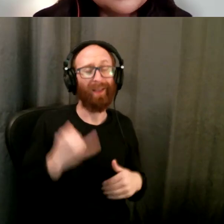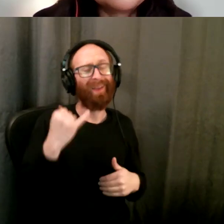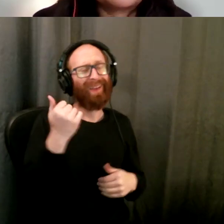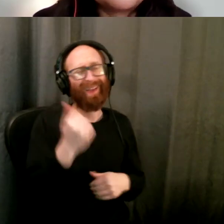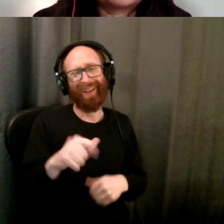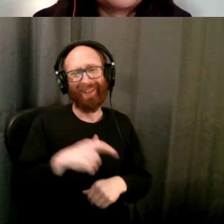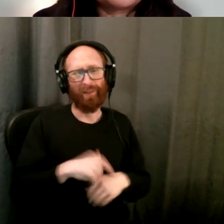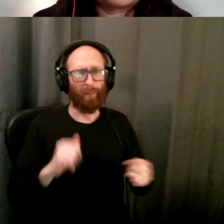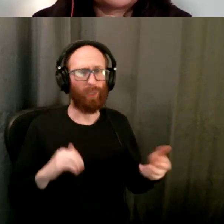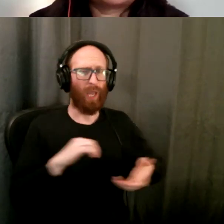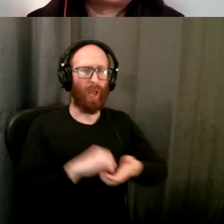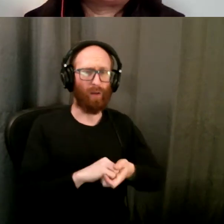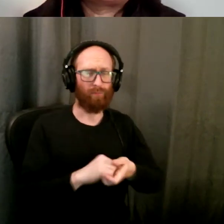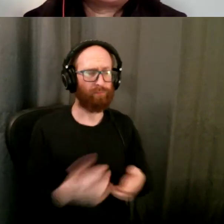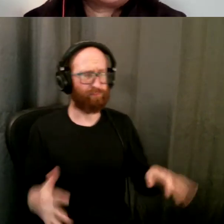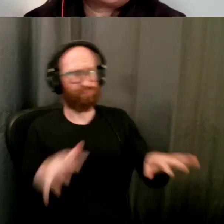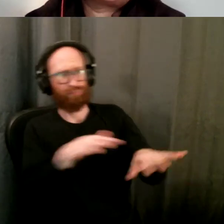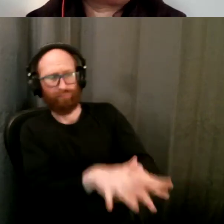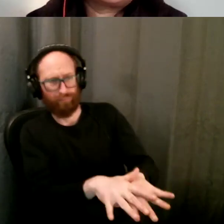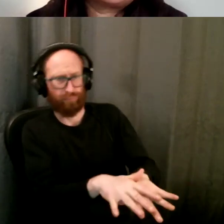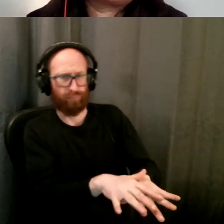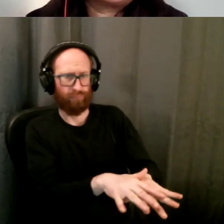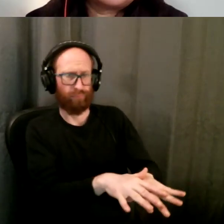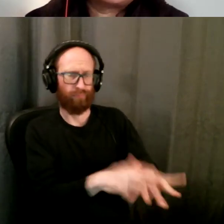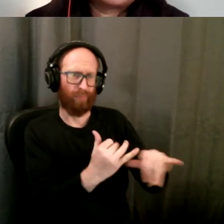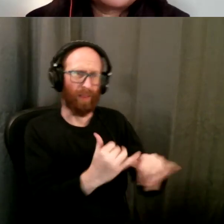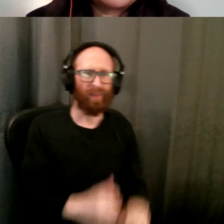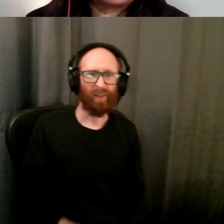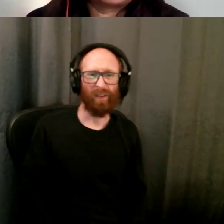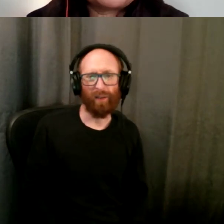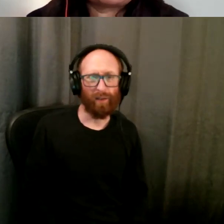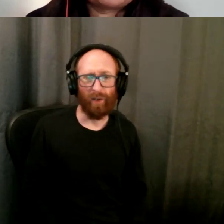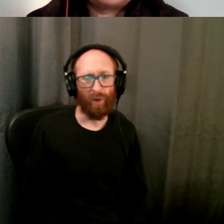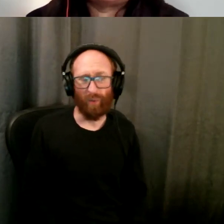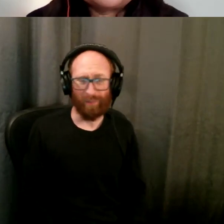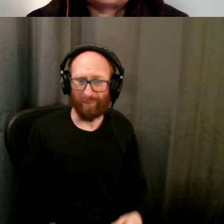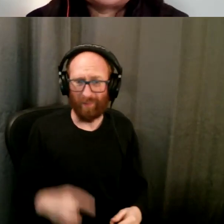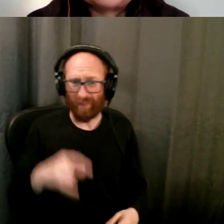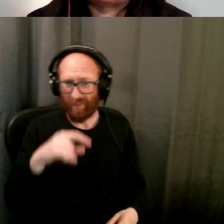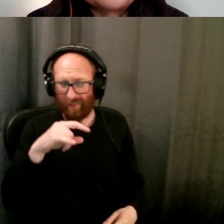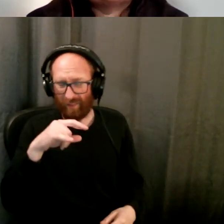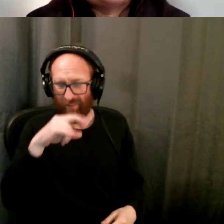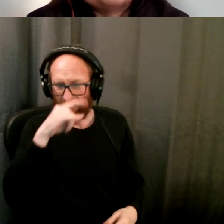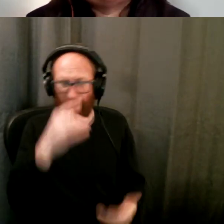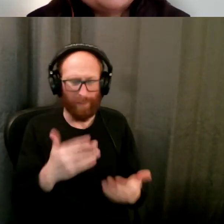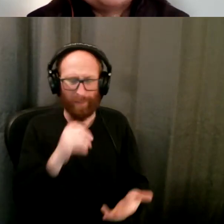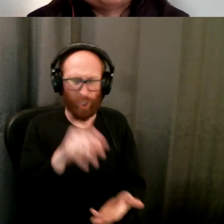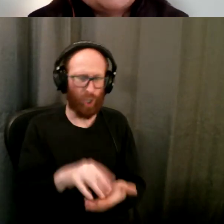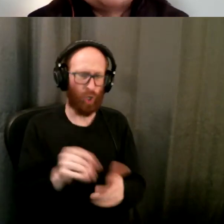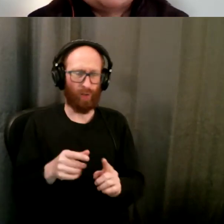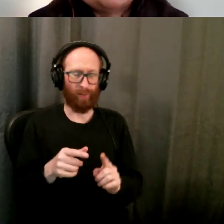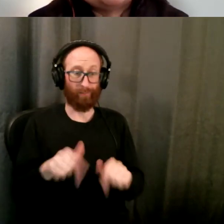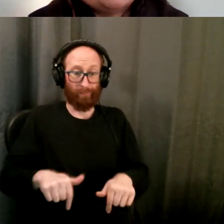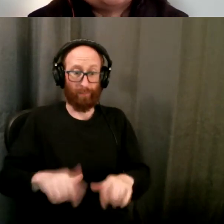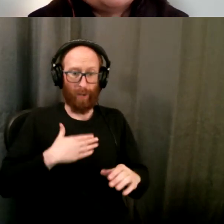and layer those things in, a kid might not hear it from me. They might have got the business card in my room, but